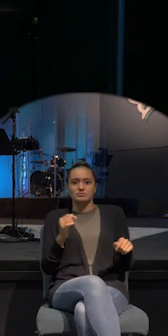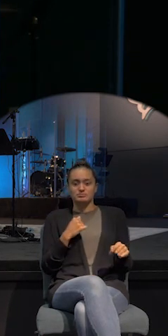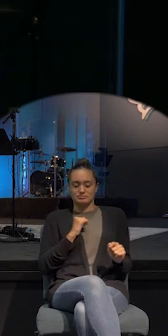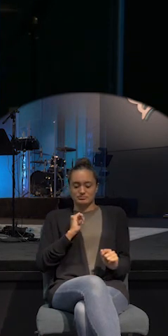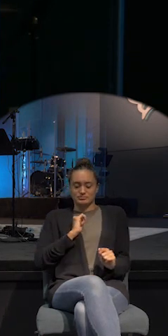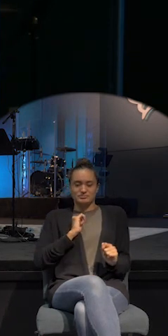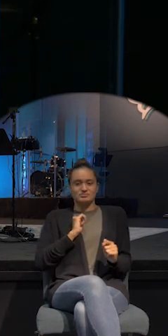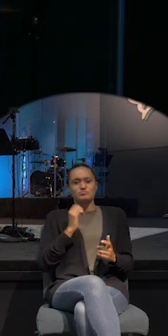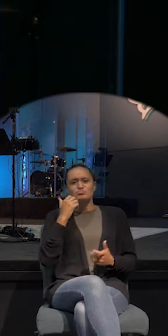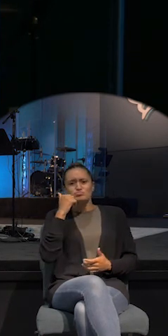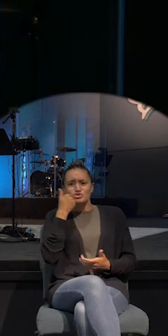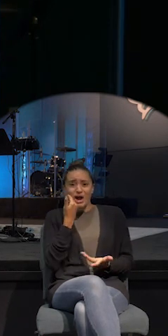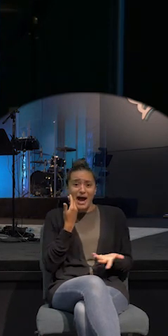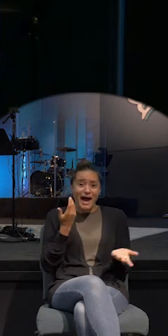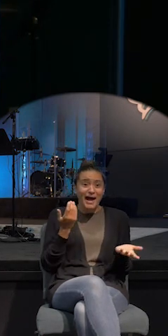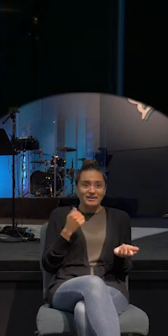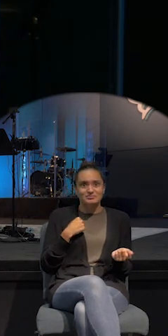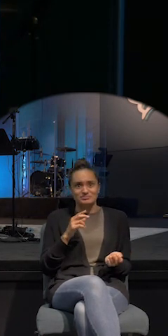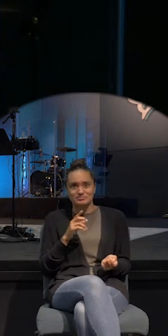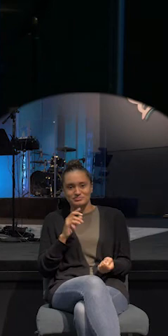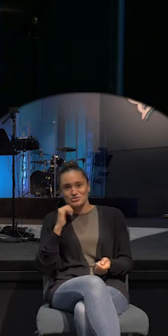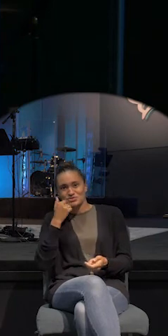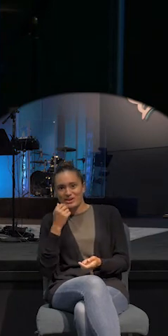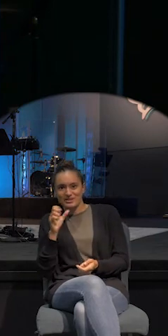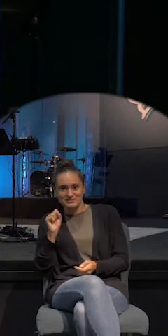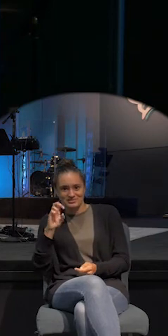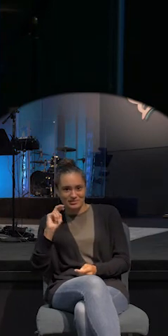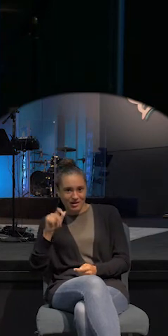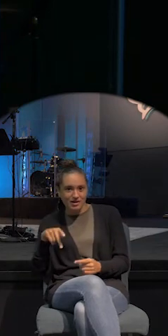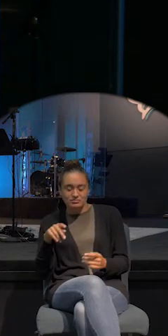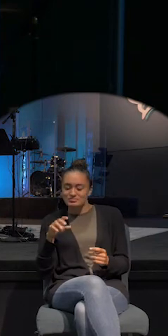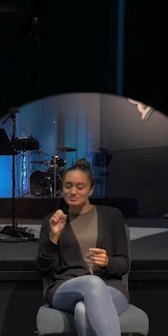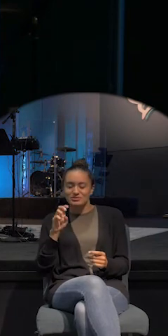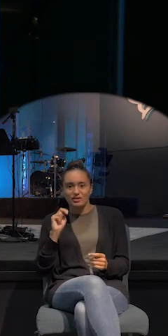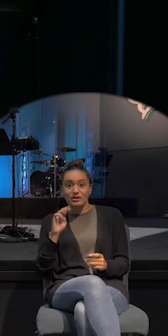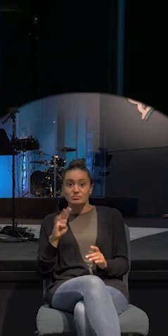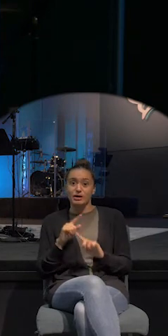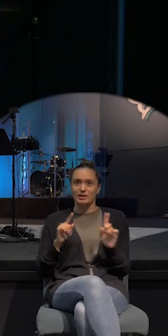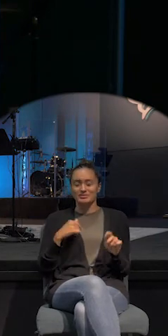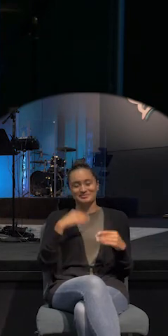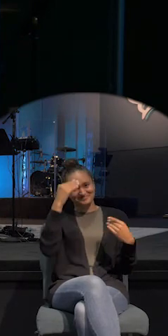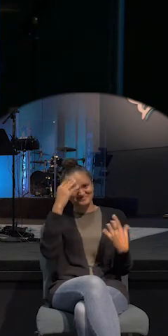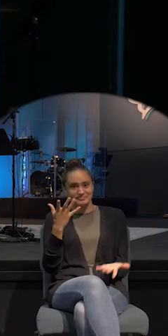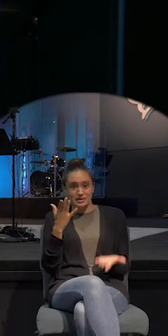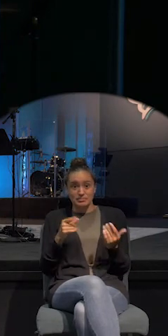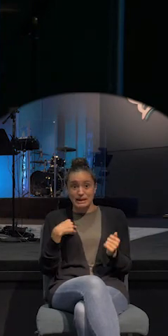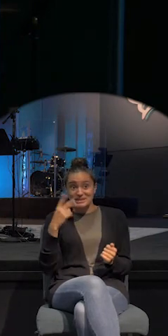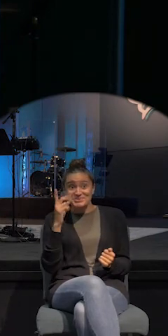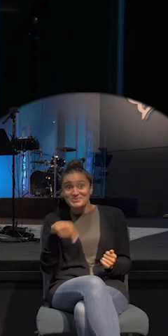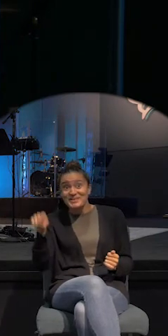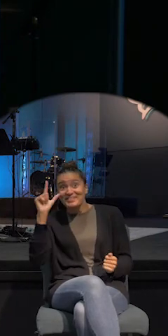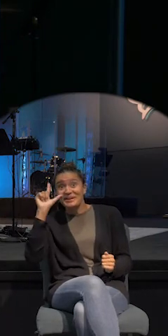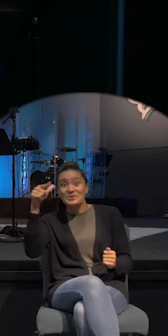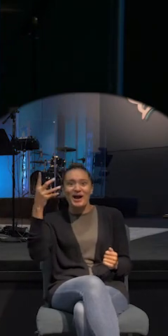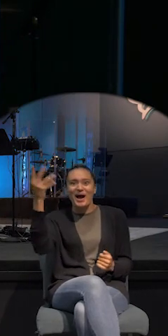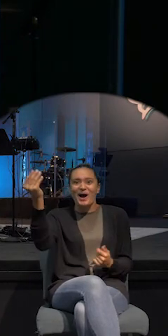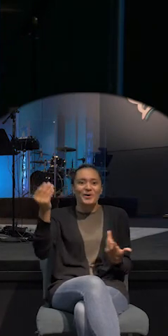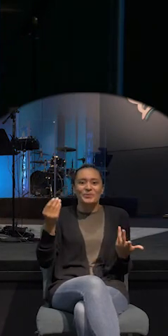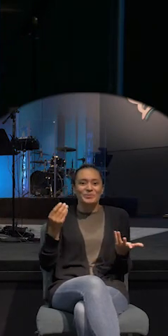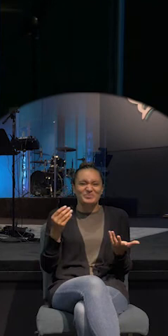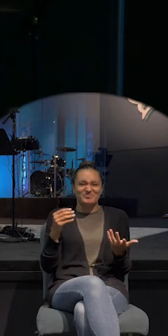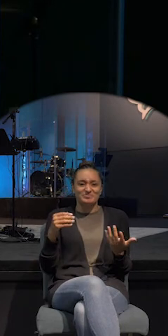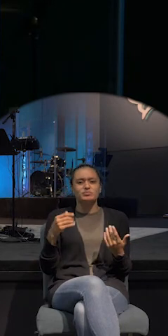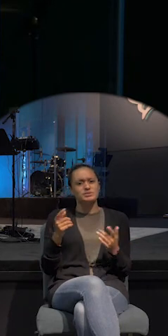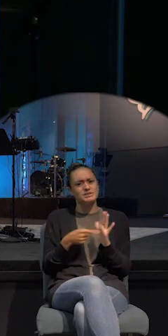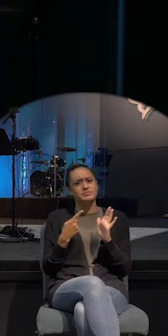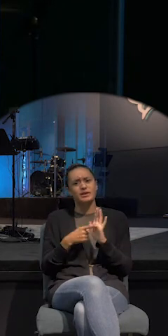shy. I'm a shy snob. But I'm, I just say that in the event that I may see you someday out, and because I